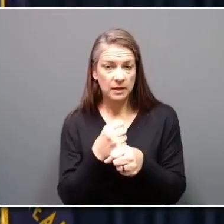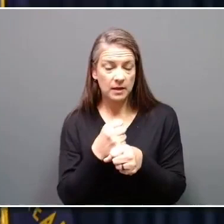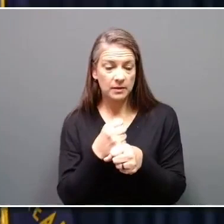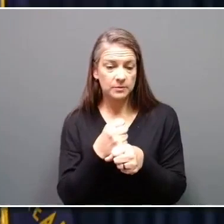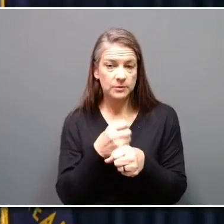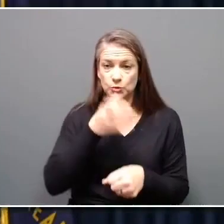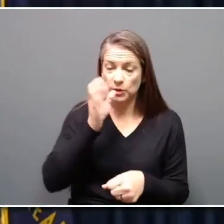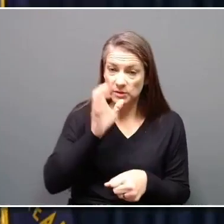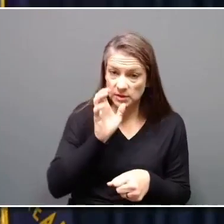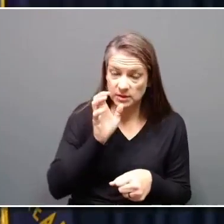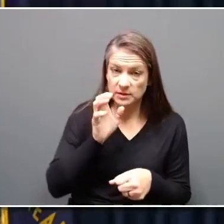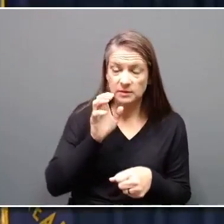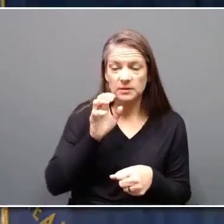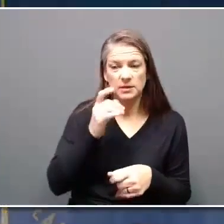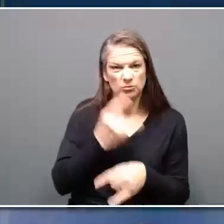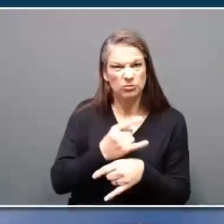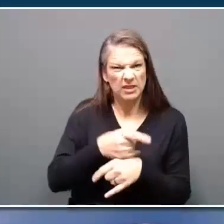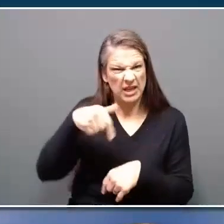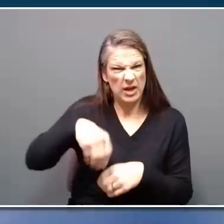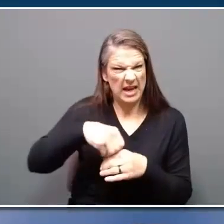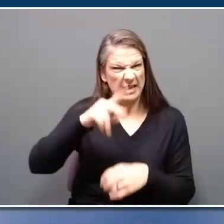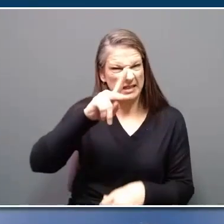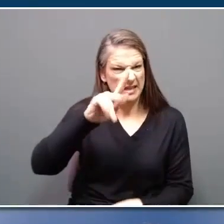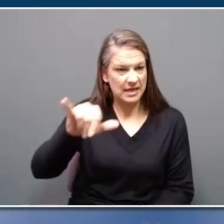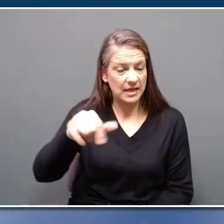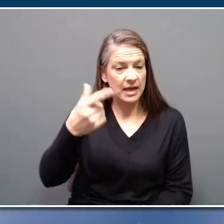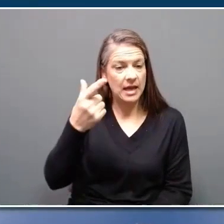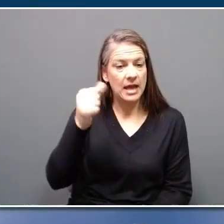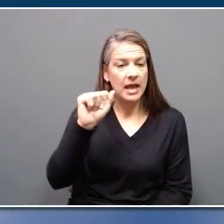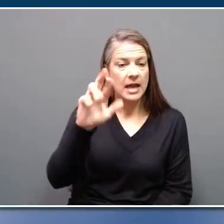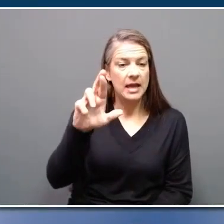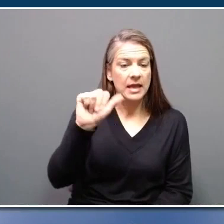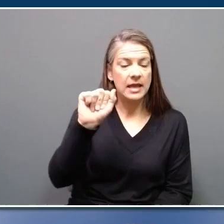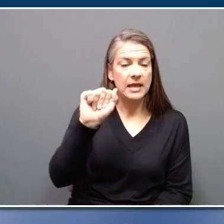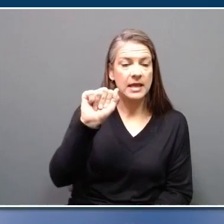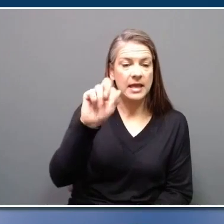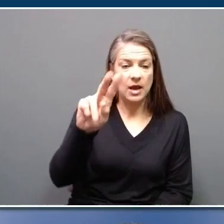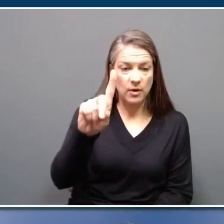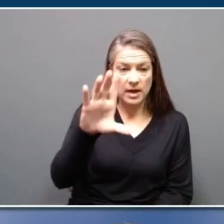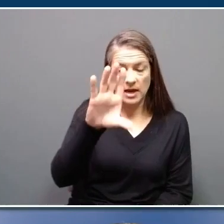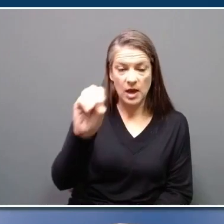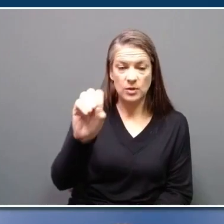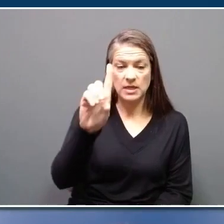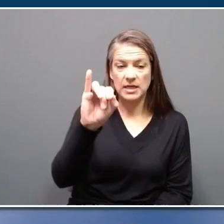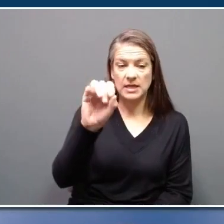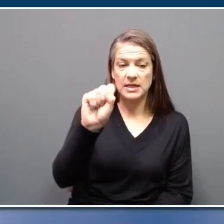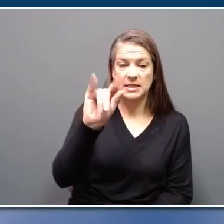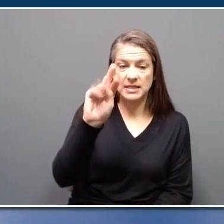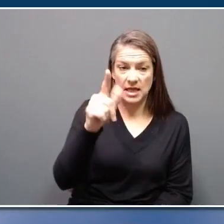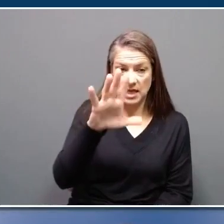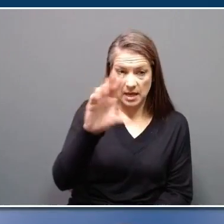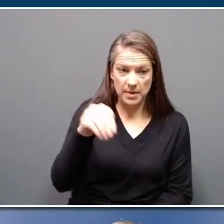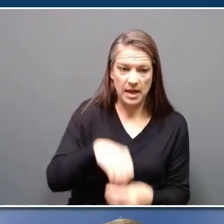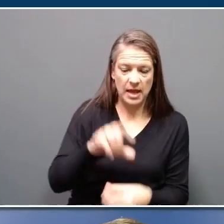distillery right here in Kentucky. The Garrett County Distilling Company, which has officially started production in Lancaster. The